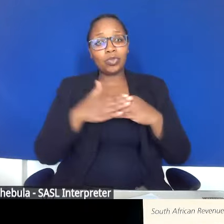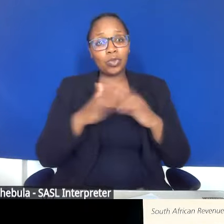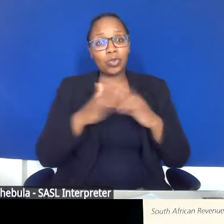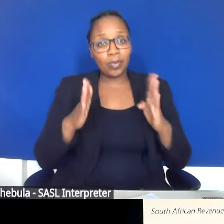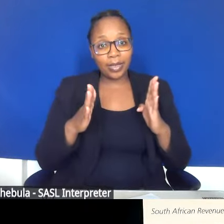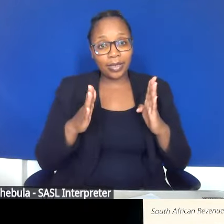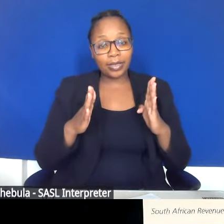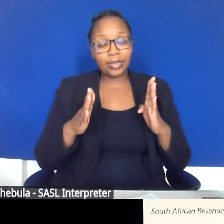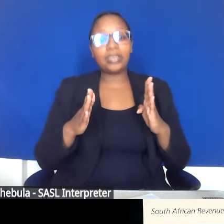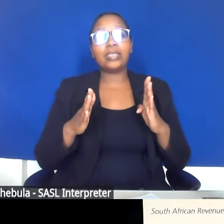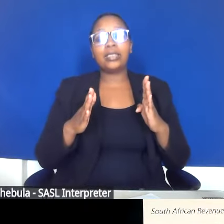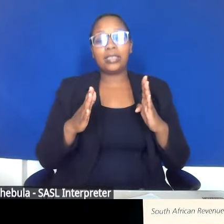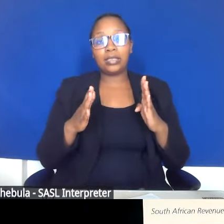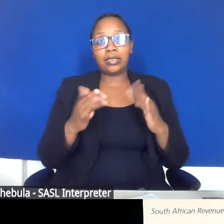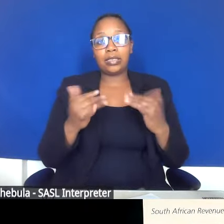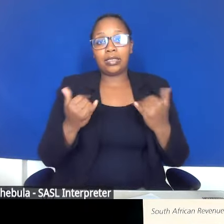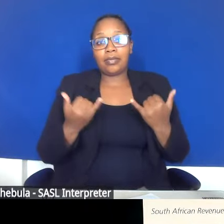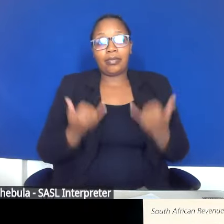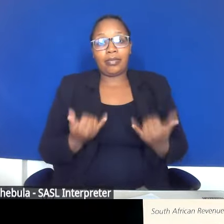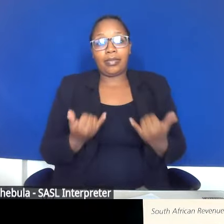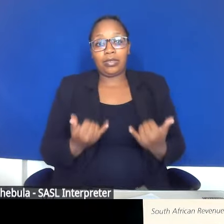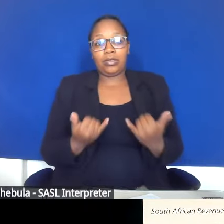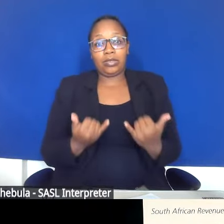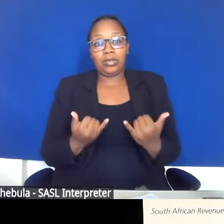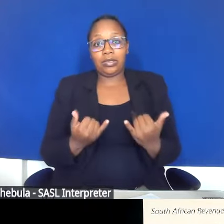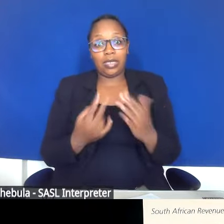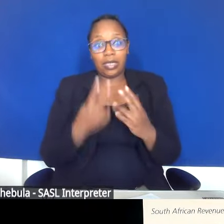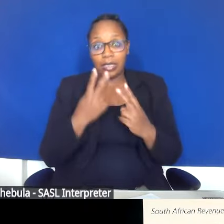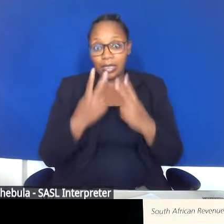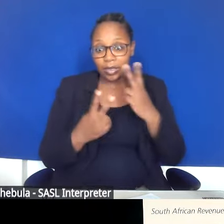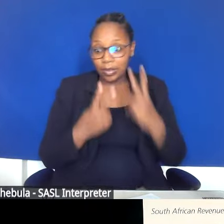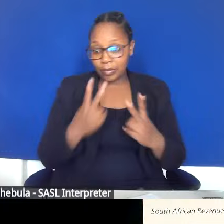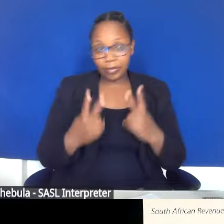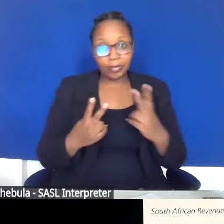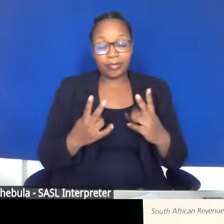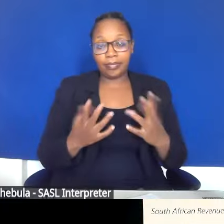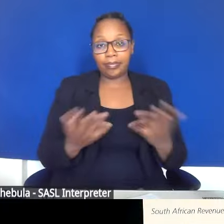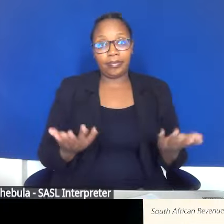it does not seem to appear